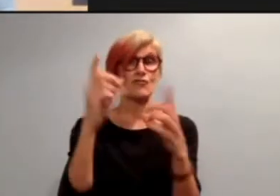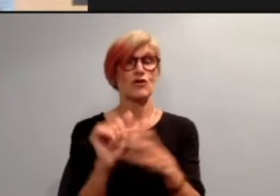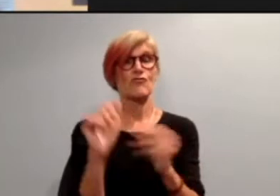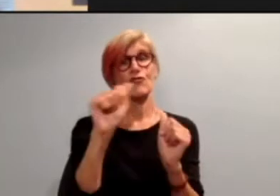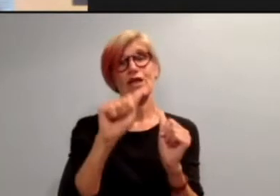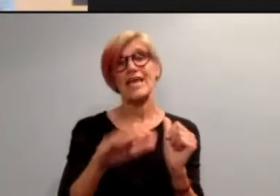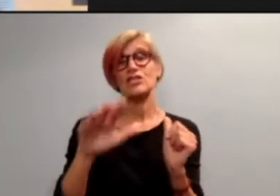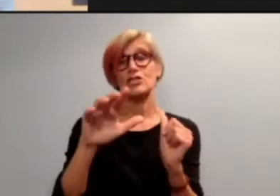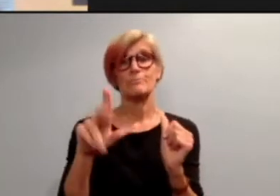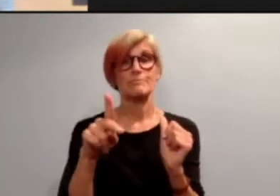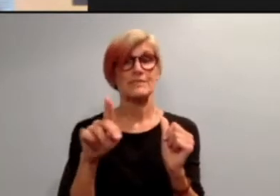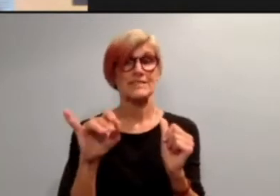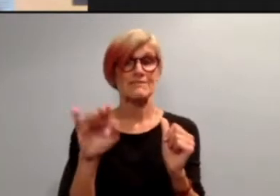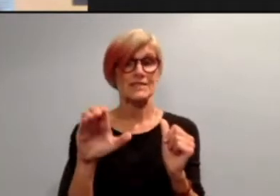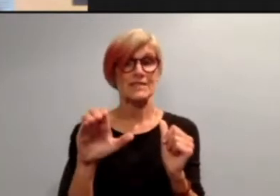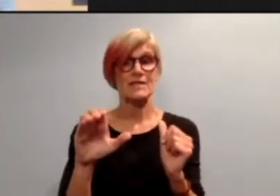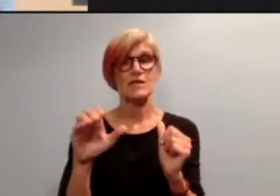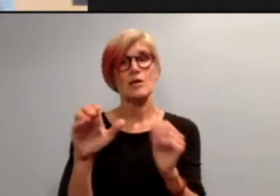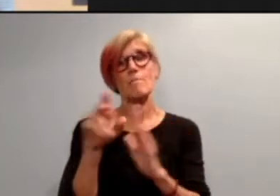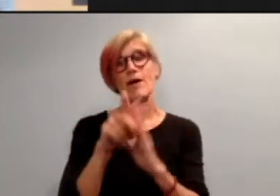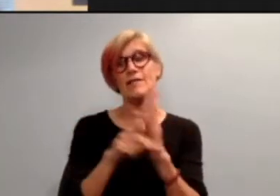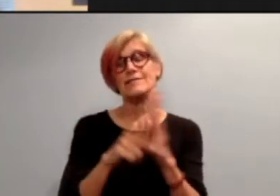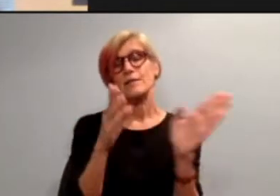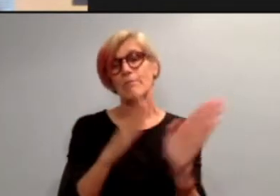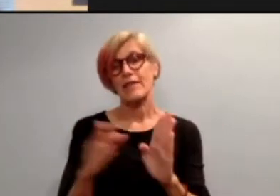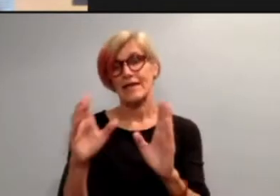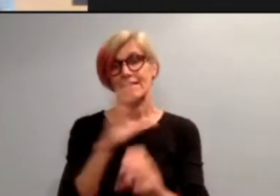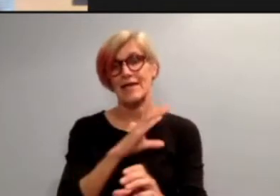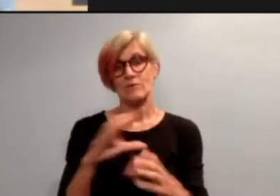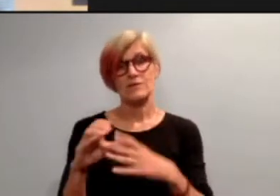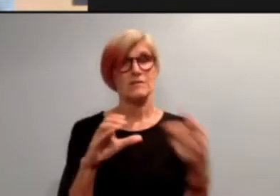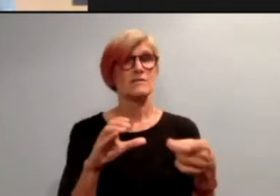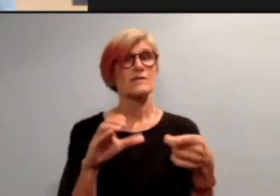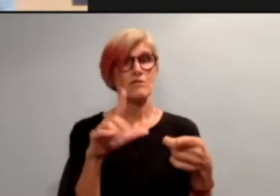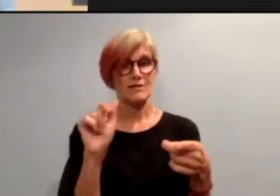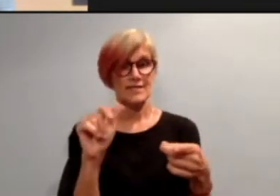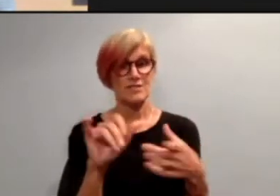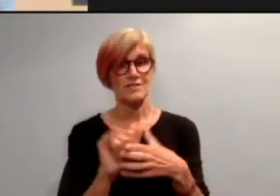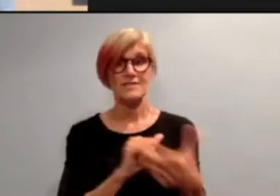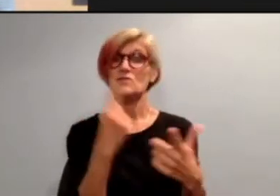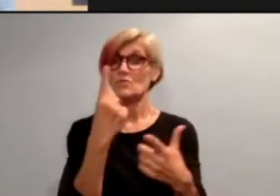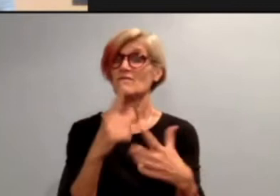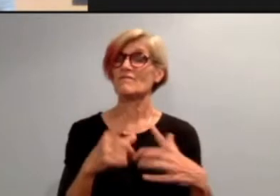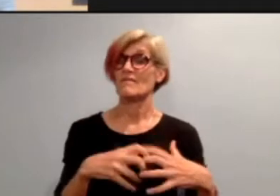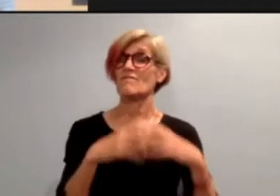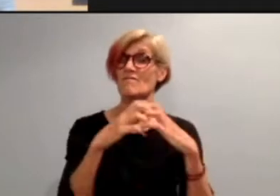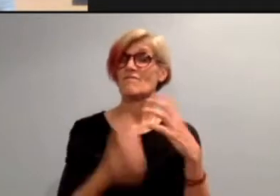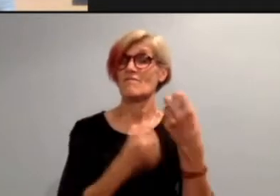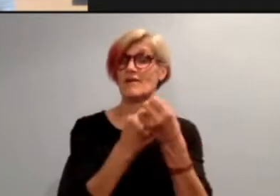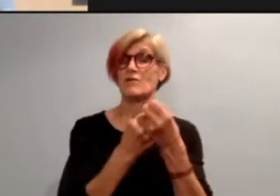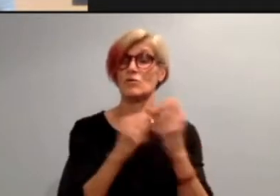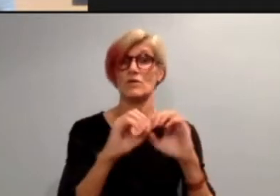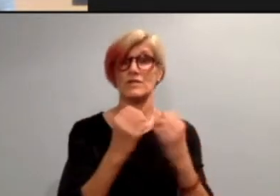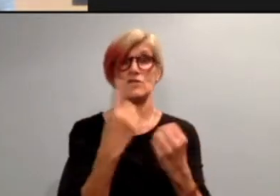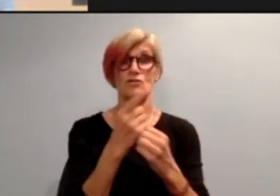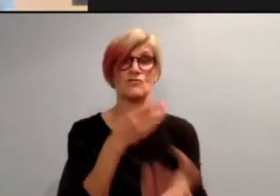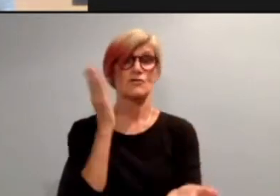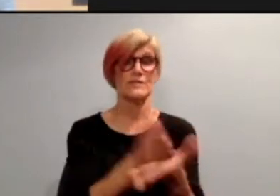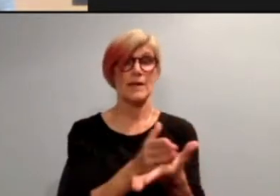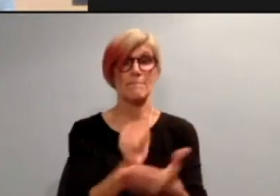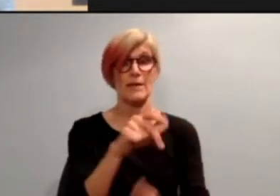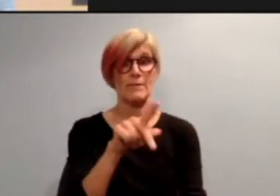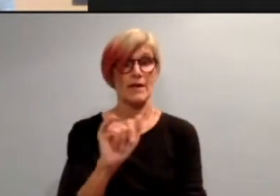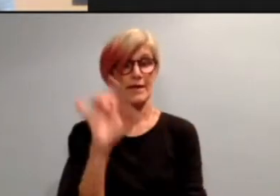founding organization of Stop AAPI Hate. Thank you all for being here this evening. So let's start off with